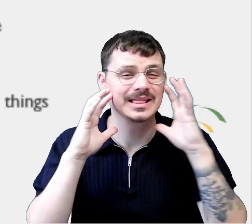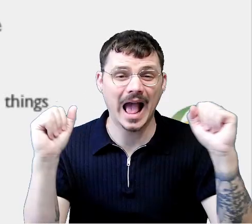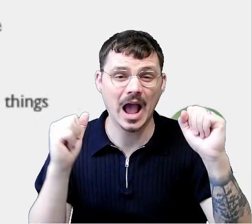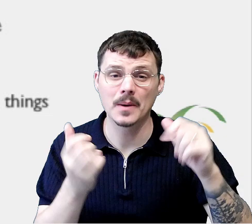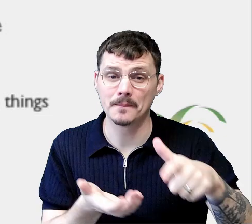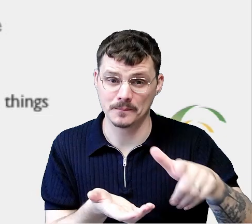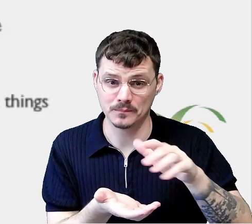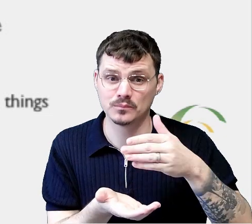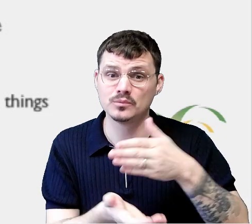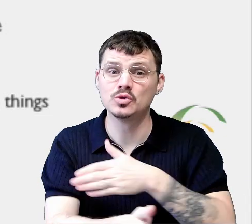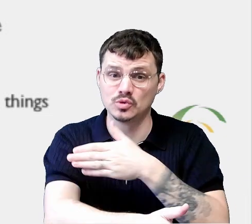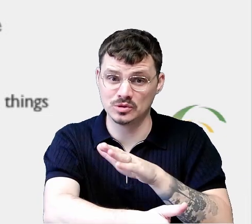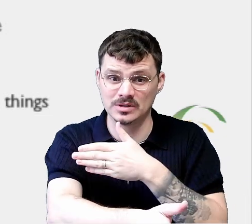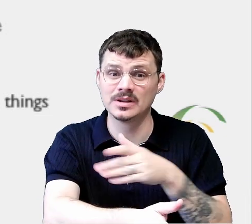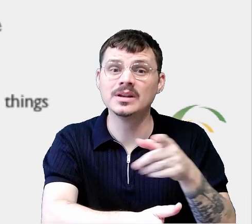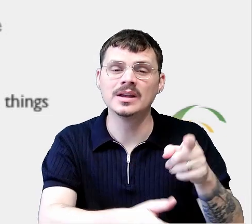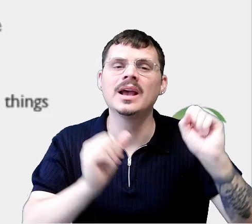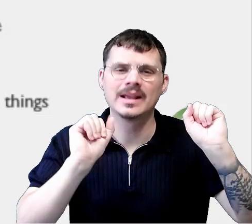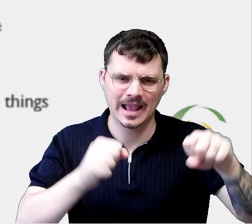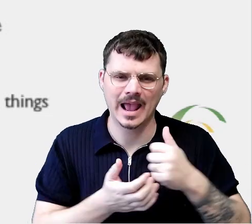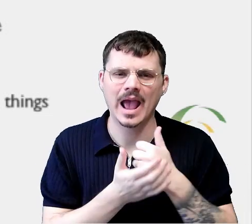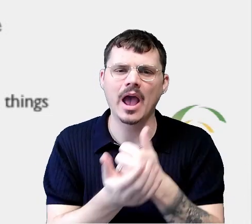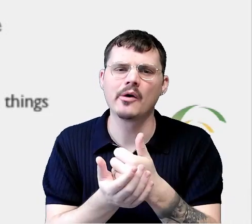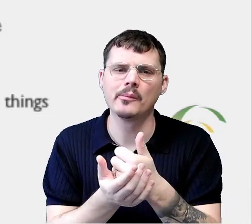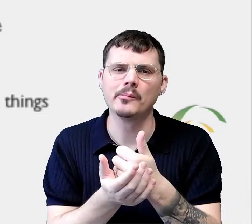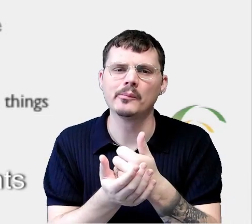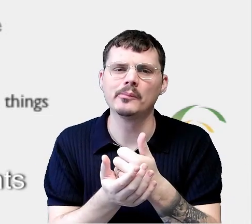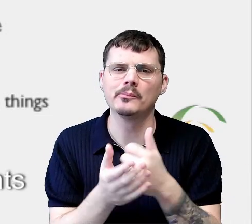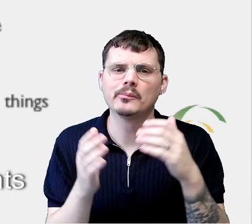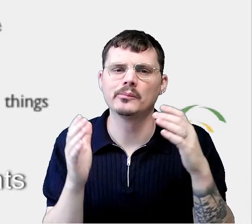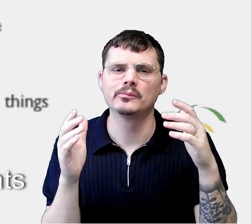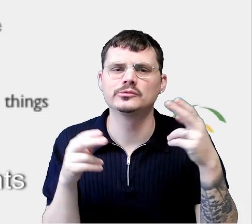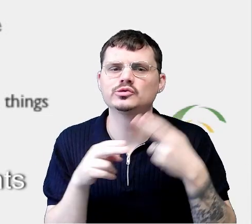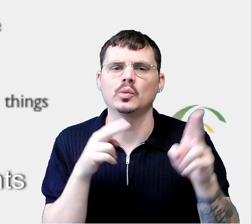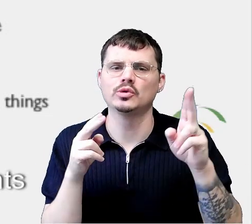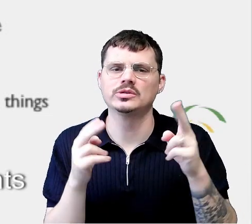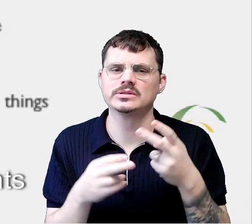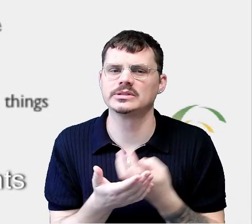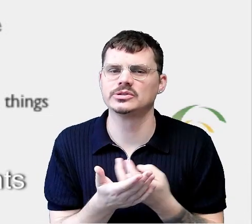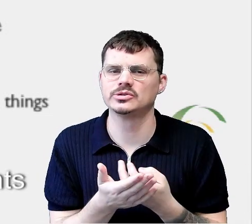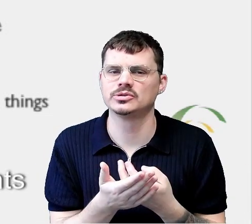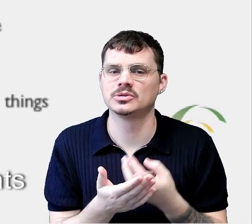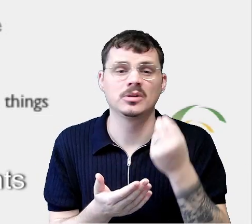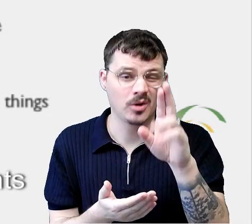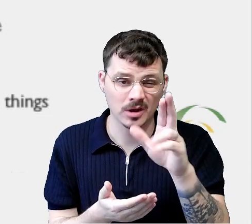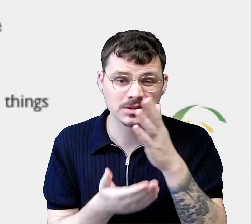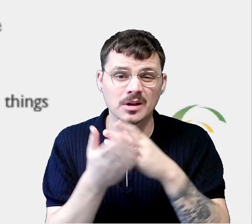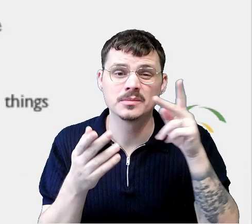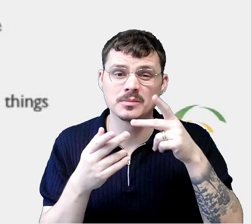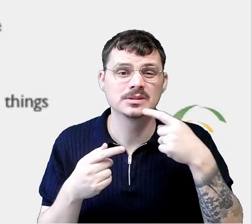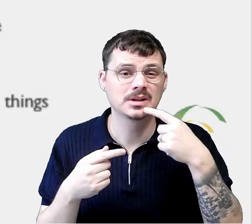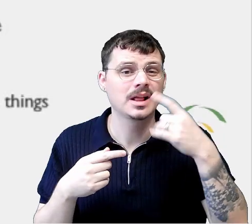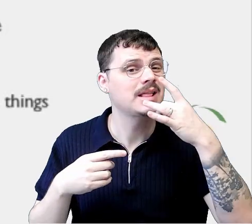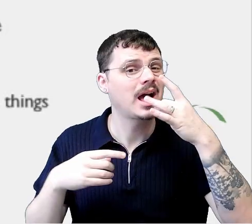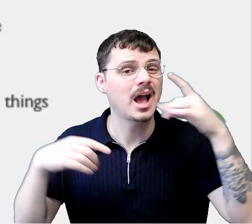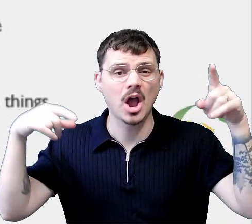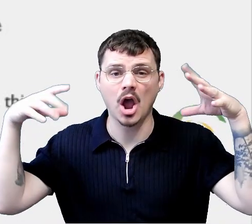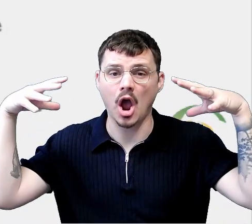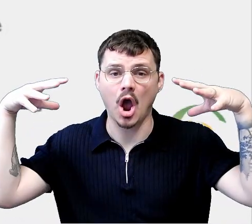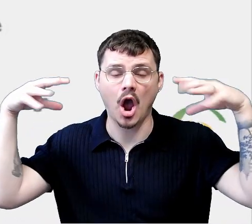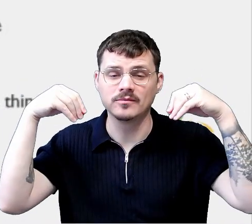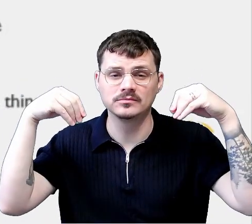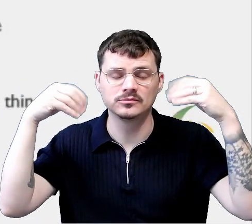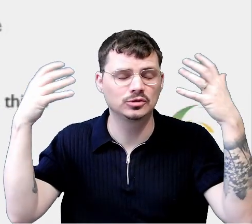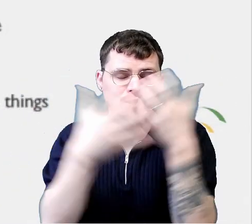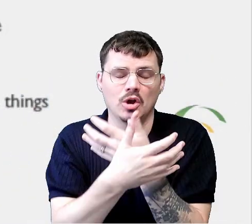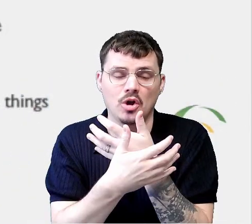music or noise can shorten up a seizure. Some people find that switching off the lights and